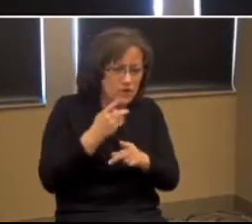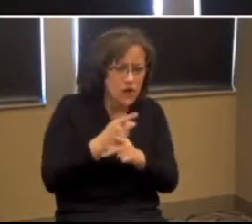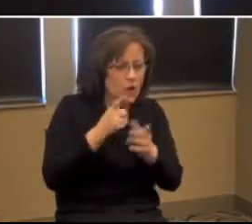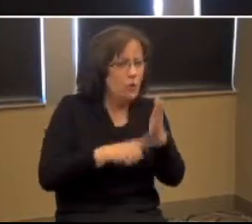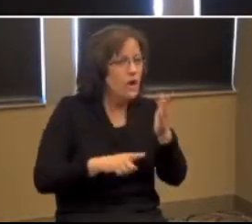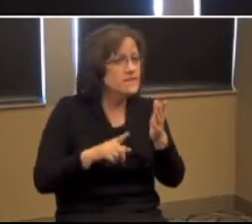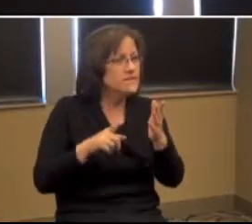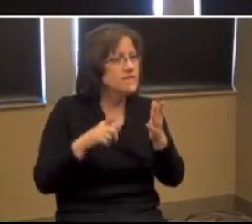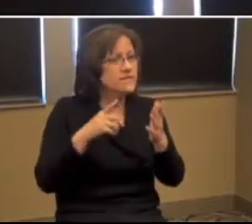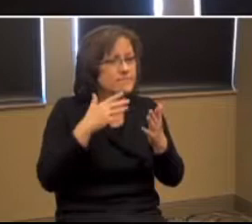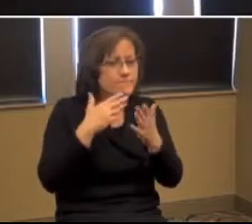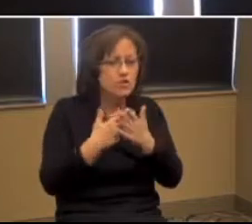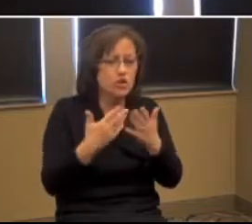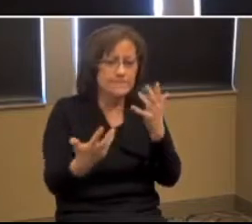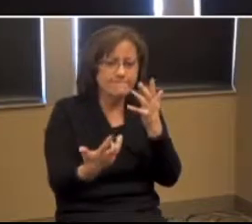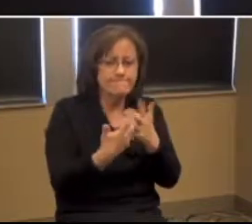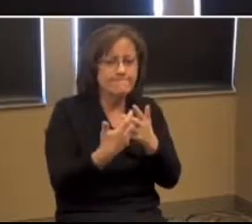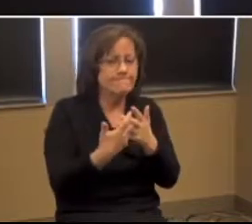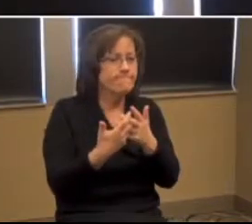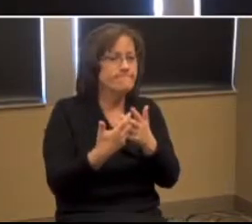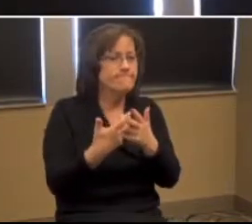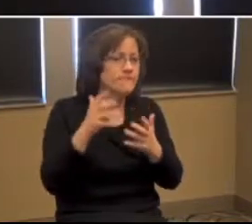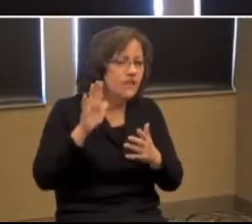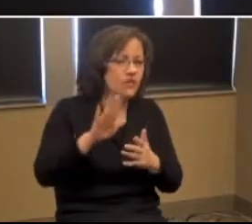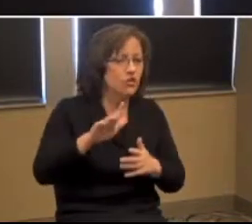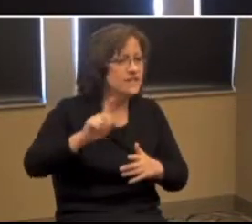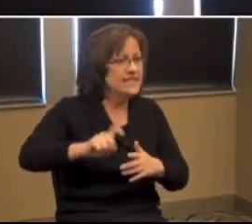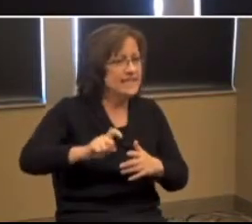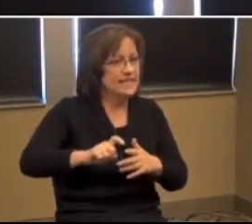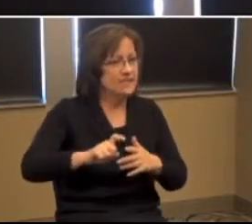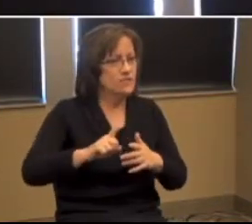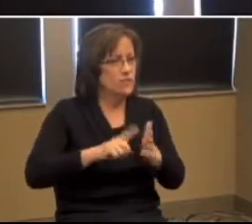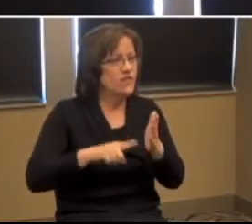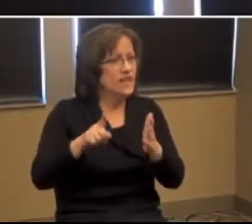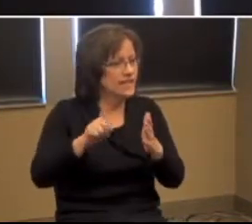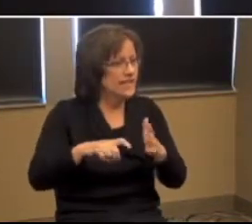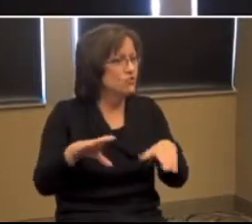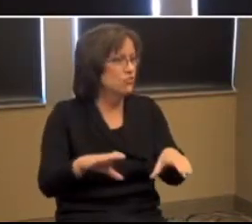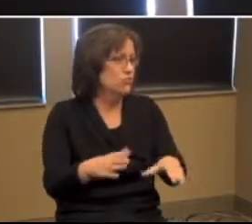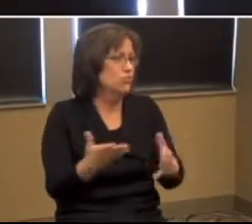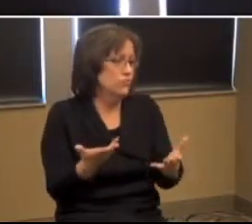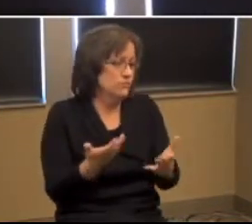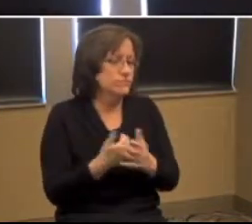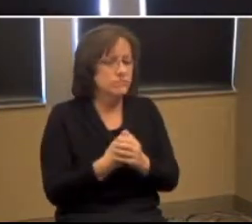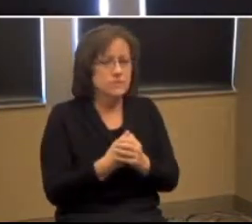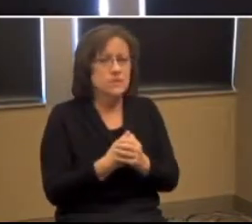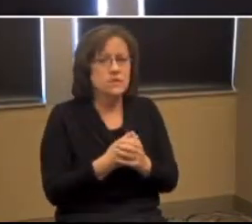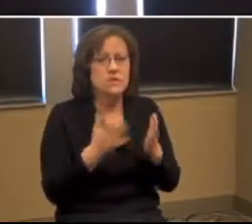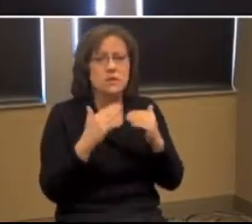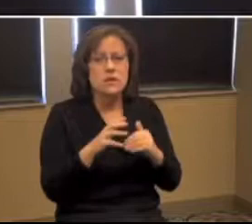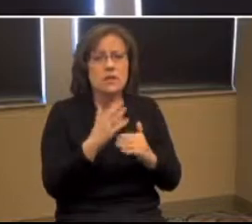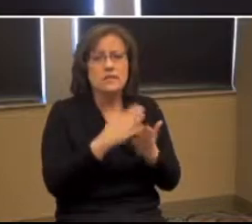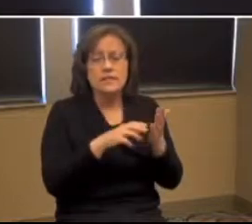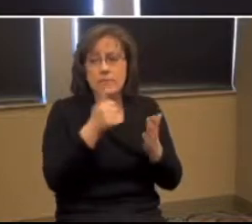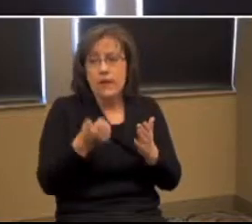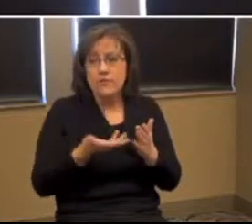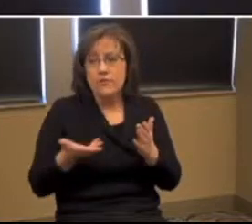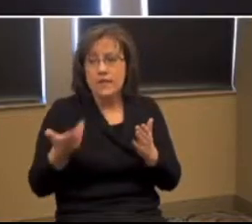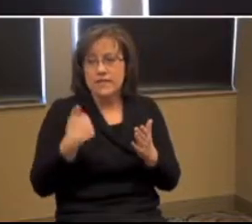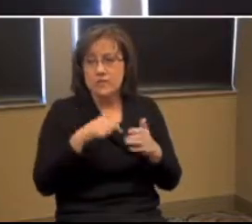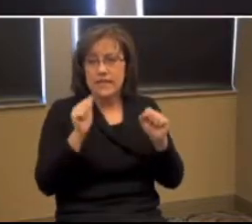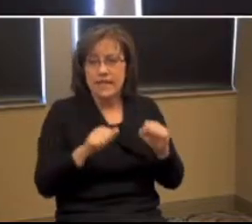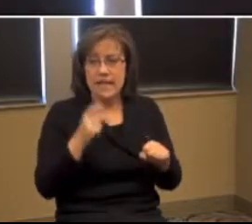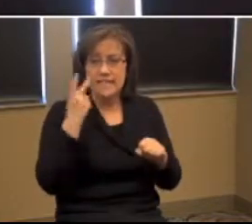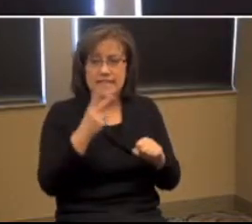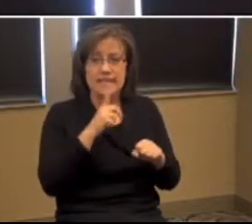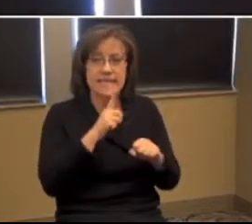for that student, what's going to meet that student's needs. So, some other things that we could see would